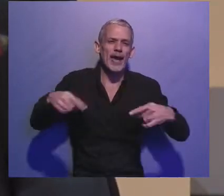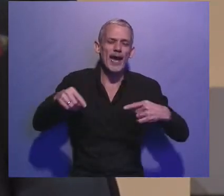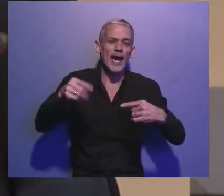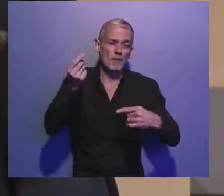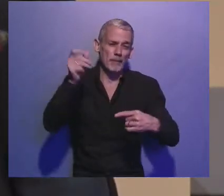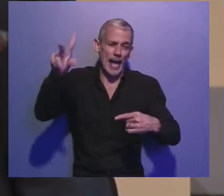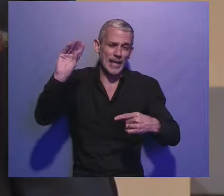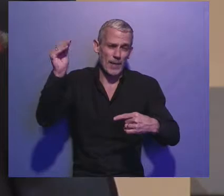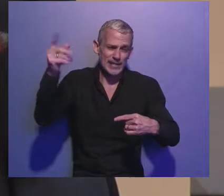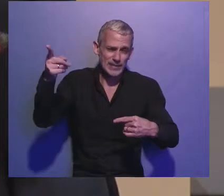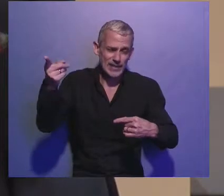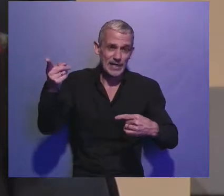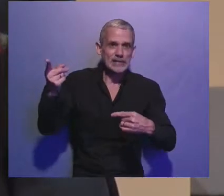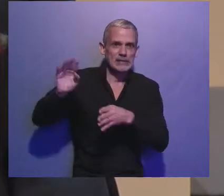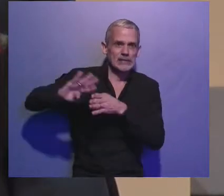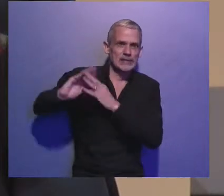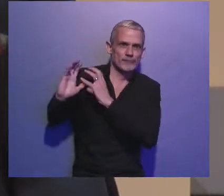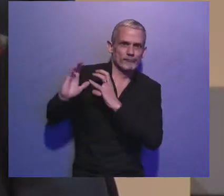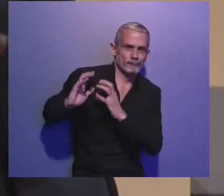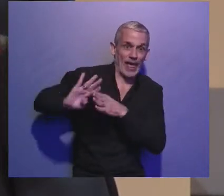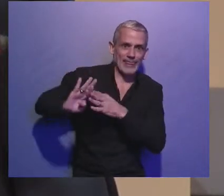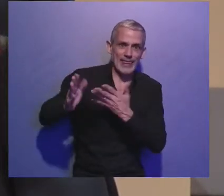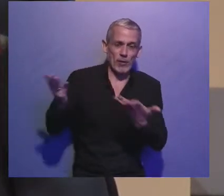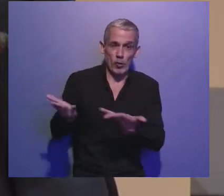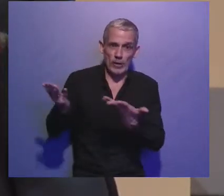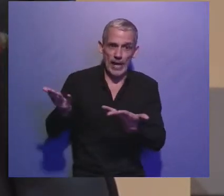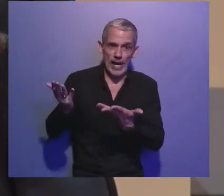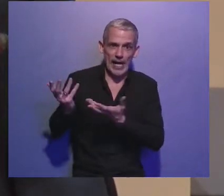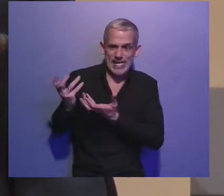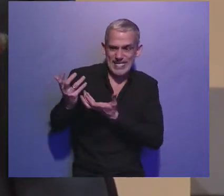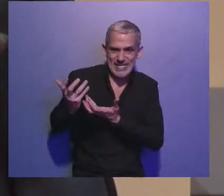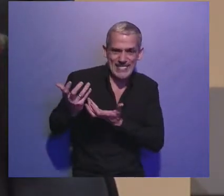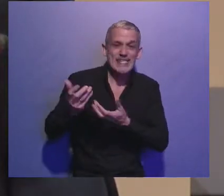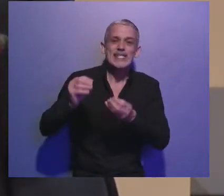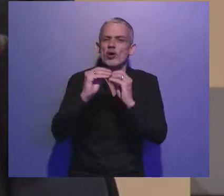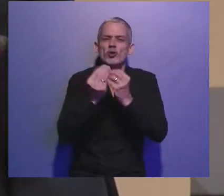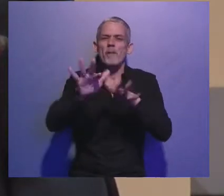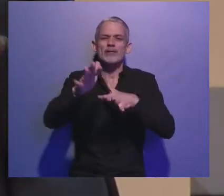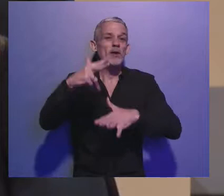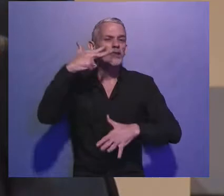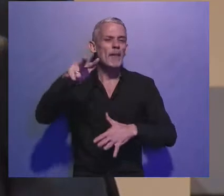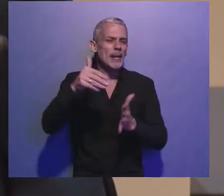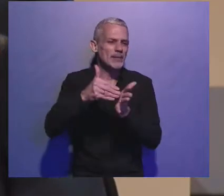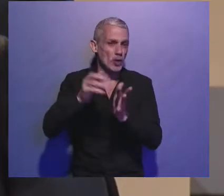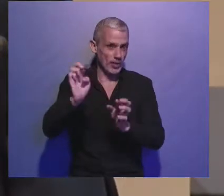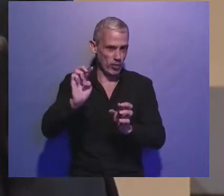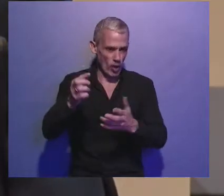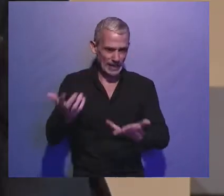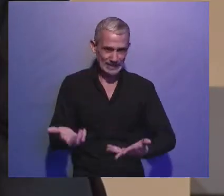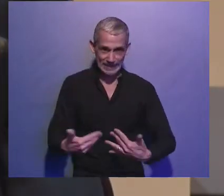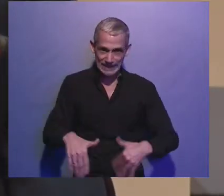of 7.5 billion reales inherited from the prior administration,